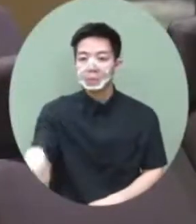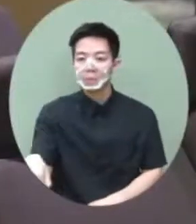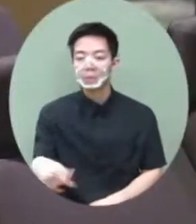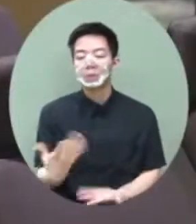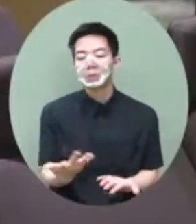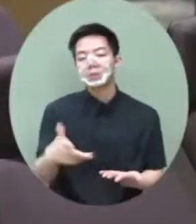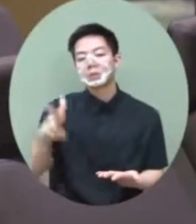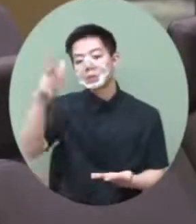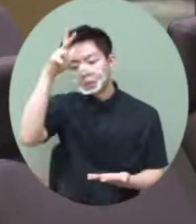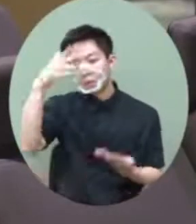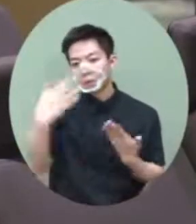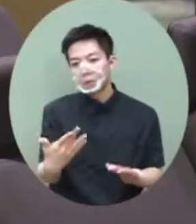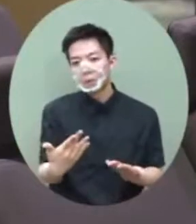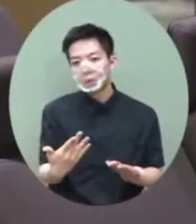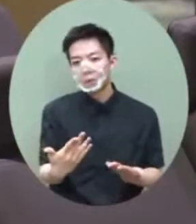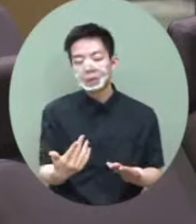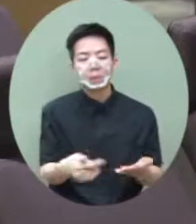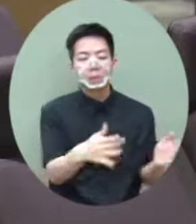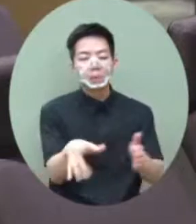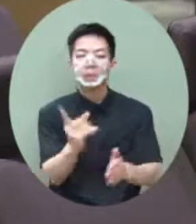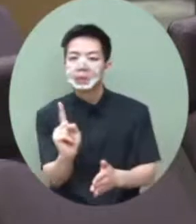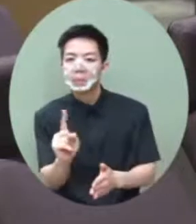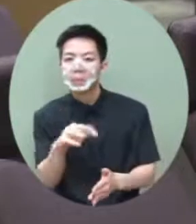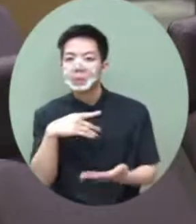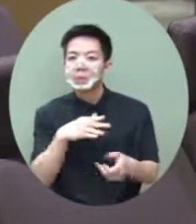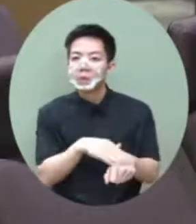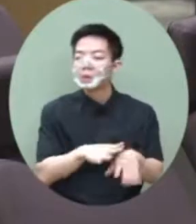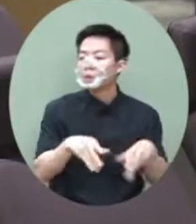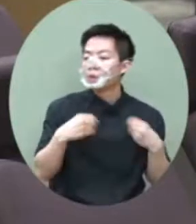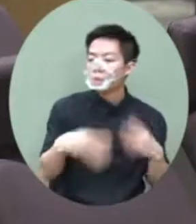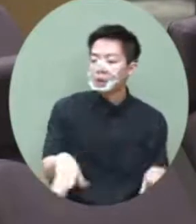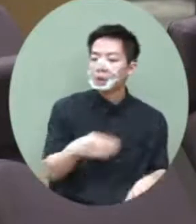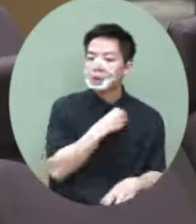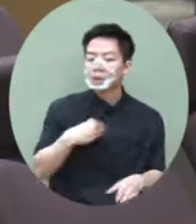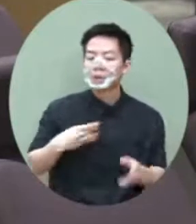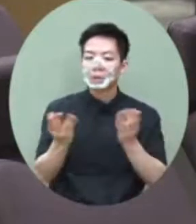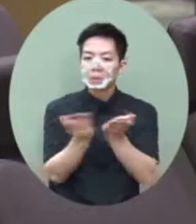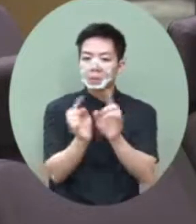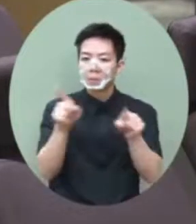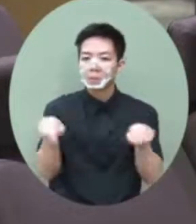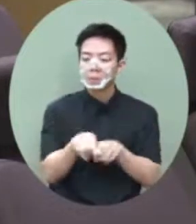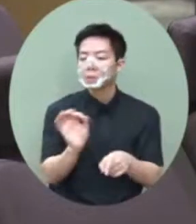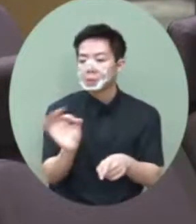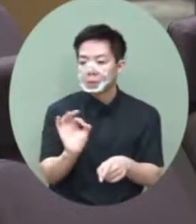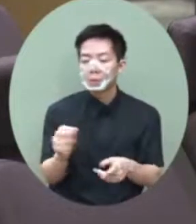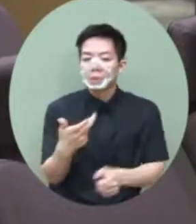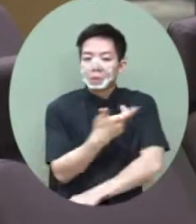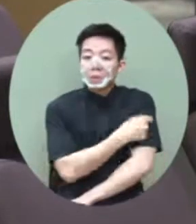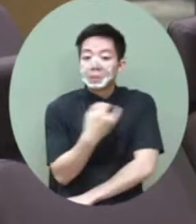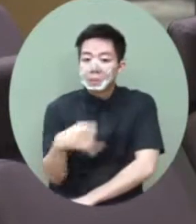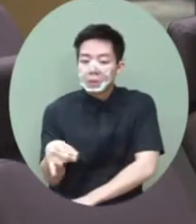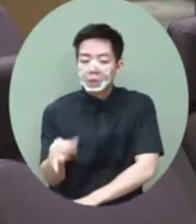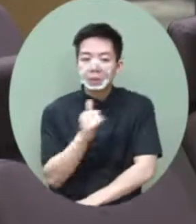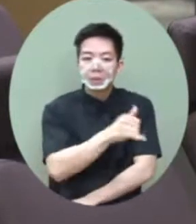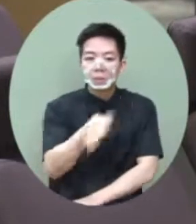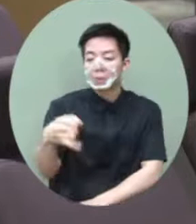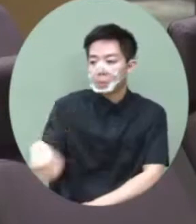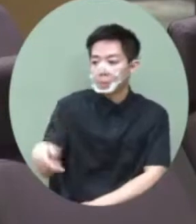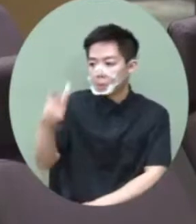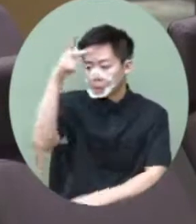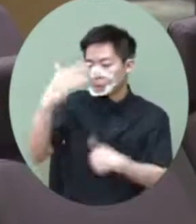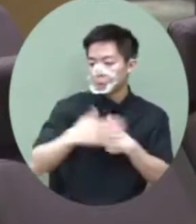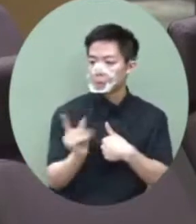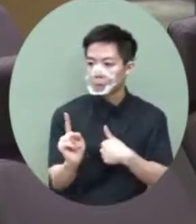will the announcement be made? Because some people say that if they just show an isolation order or a discharge